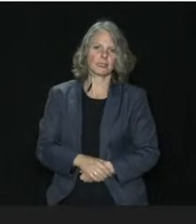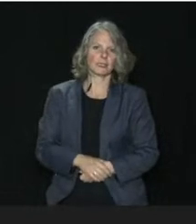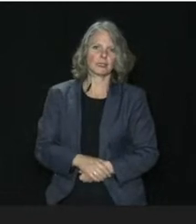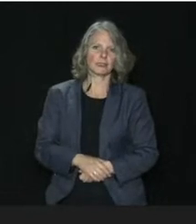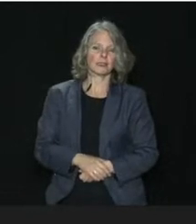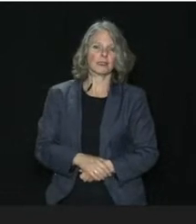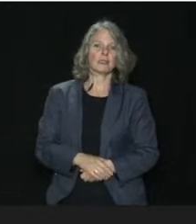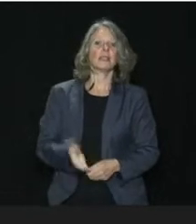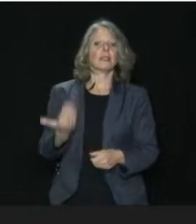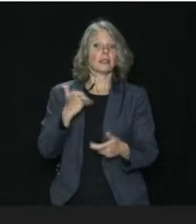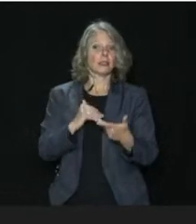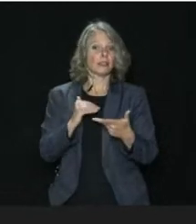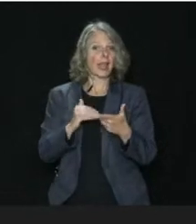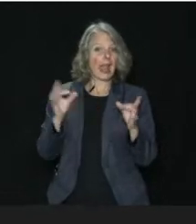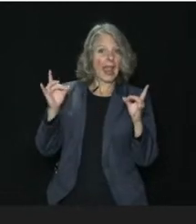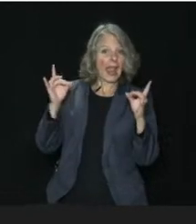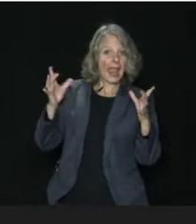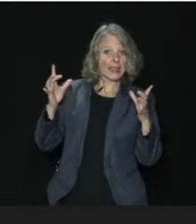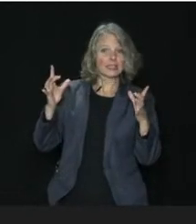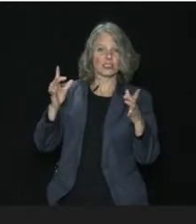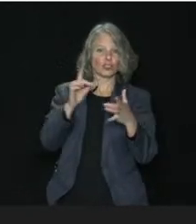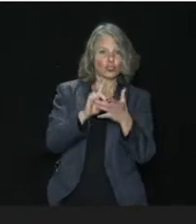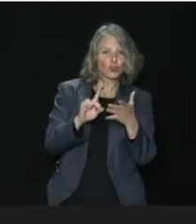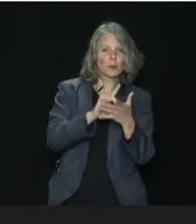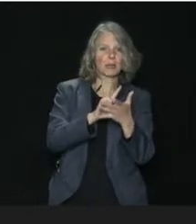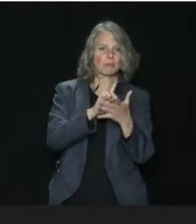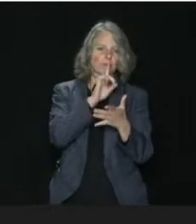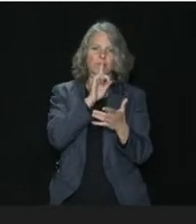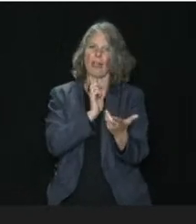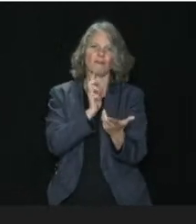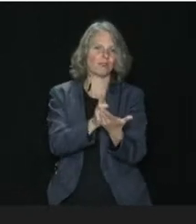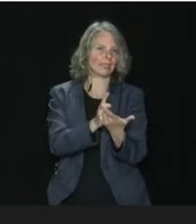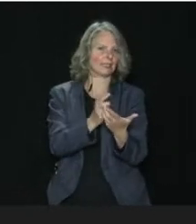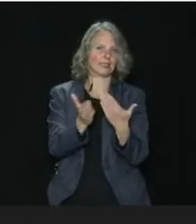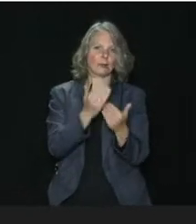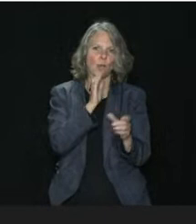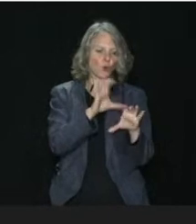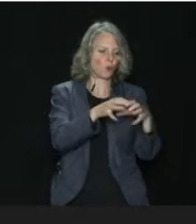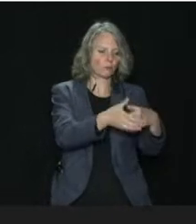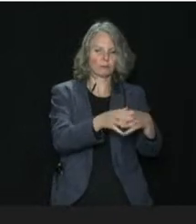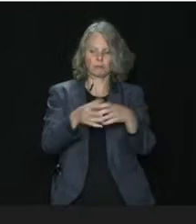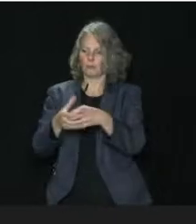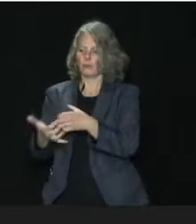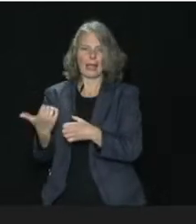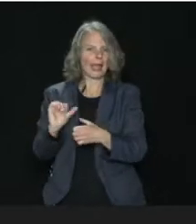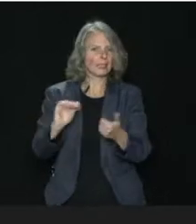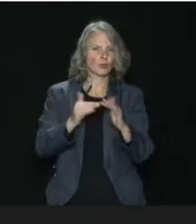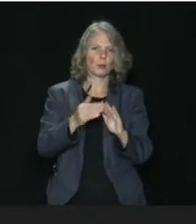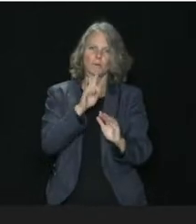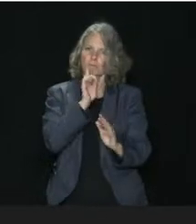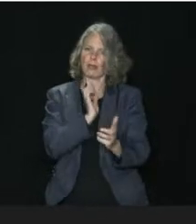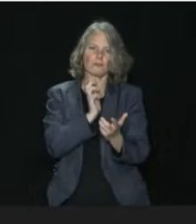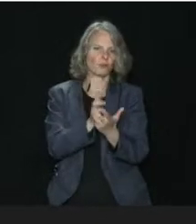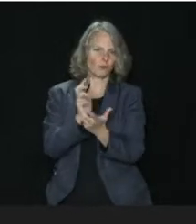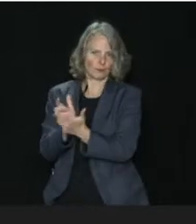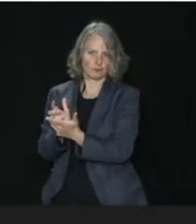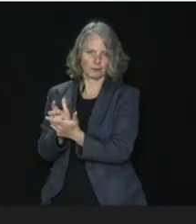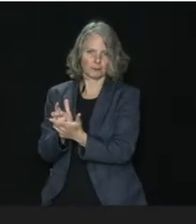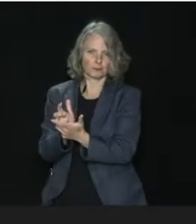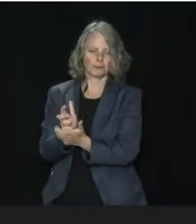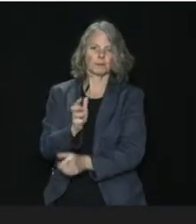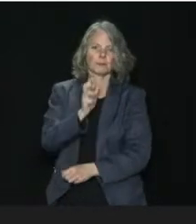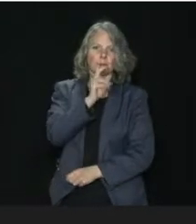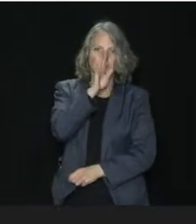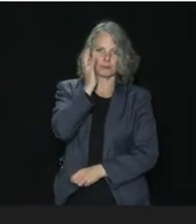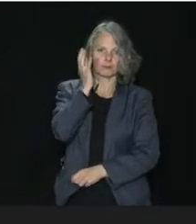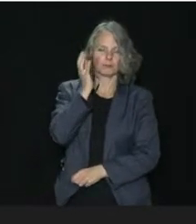no place for hatred or discrimination against anyone or any community. On est toujours.